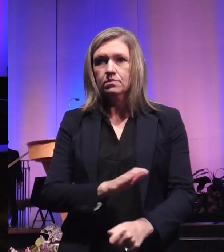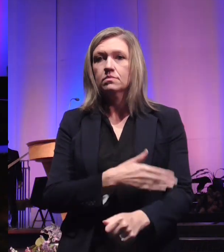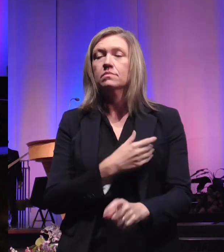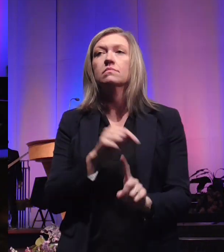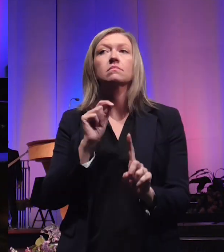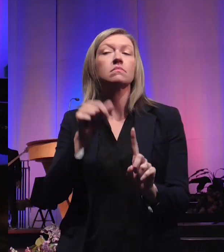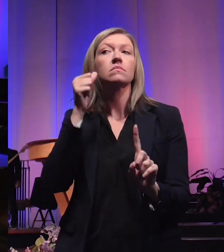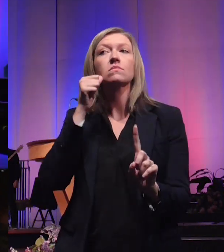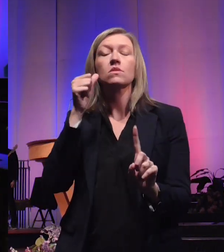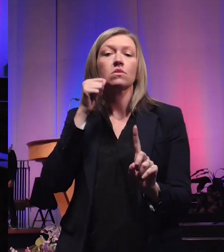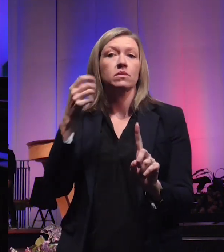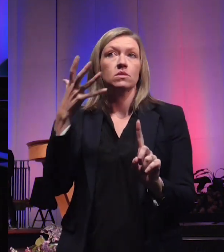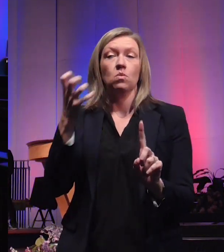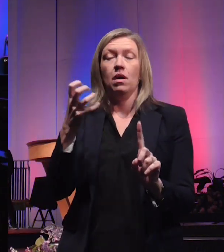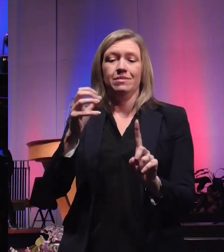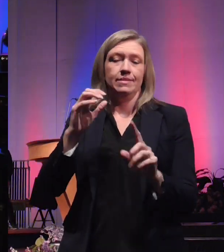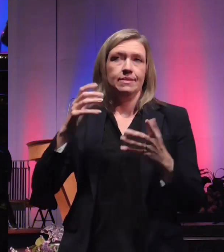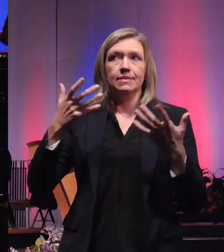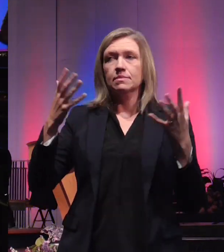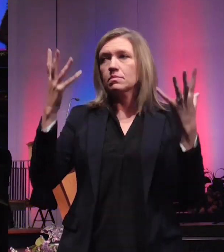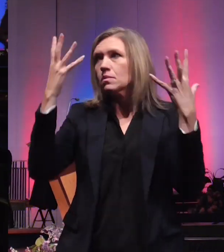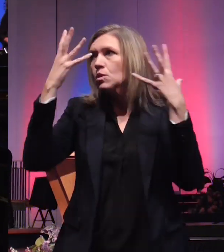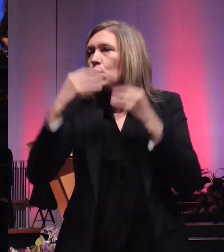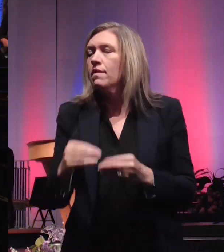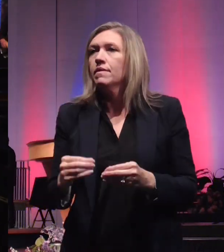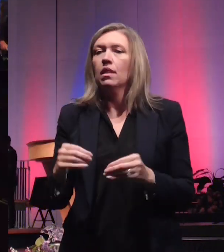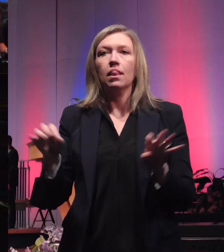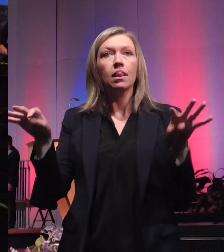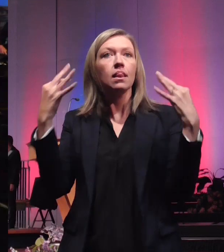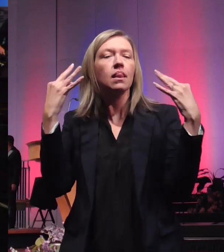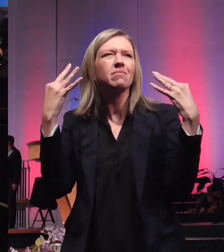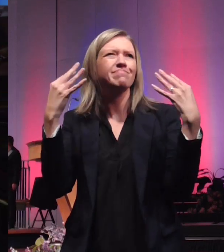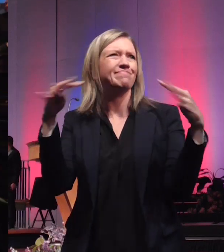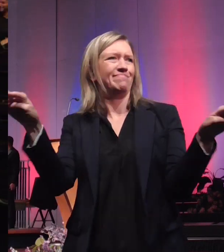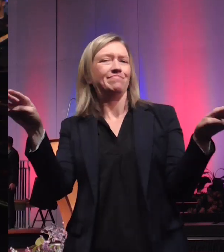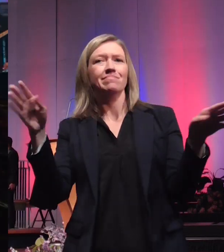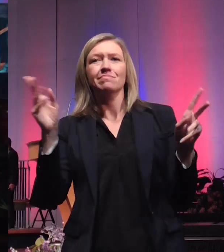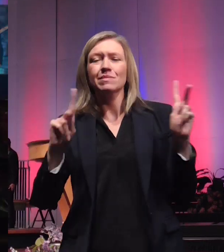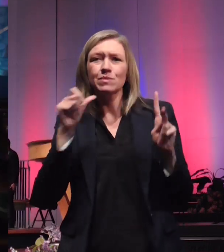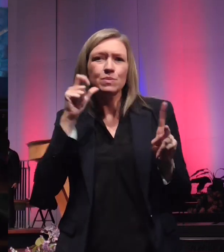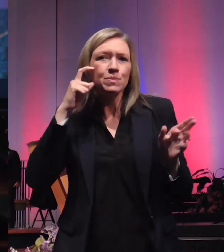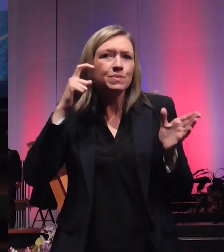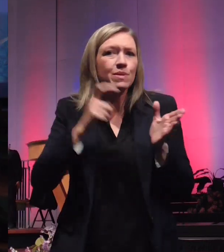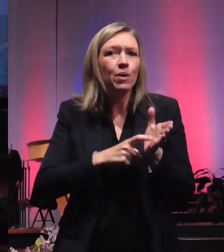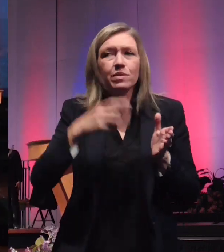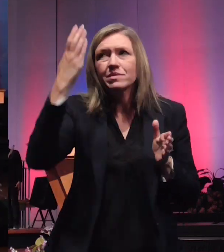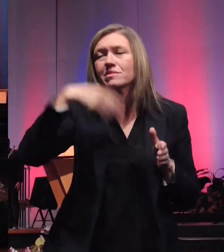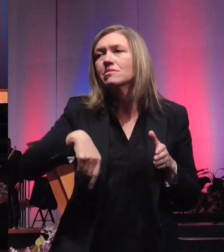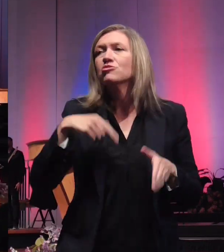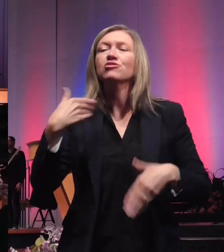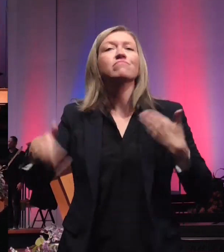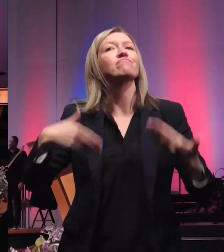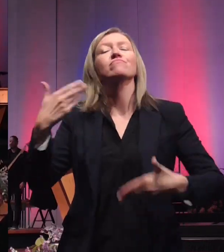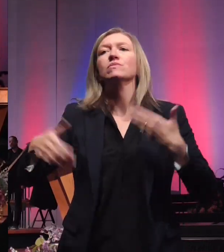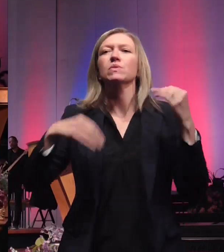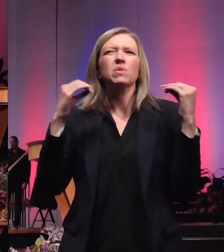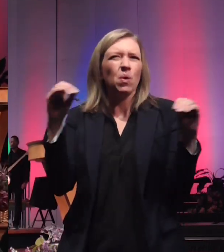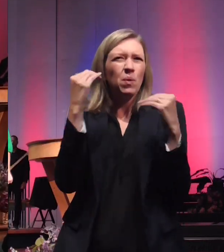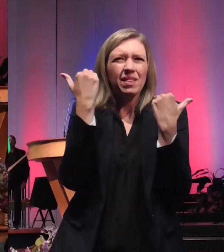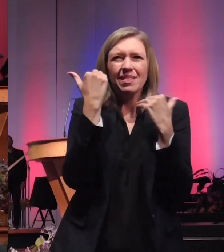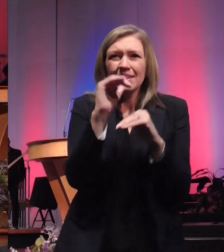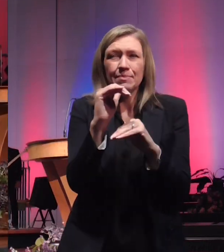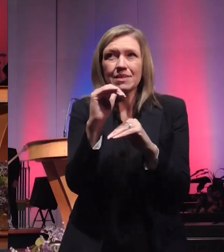She just wants to be beautiful. She goes unnoticed. She knows